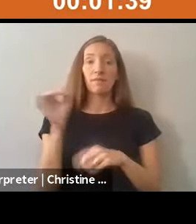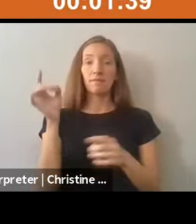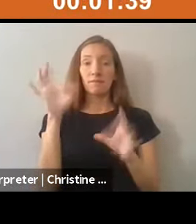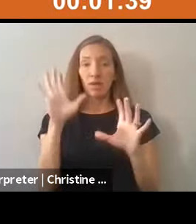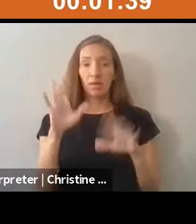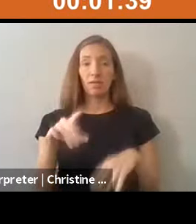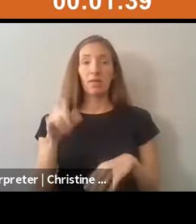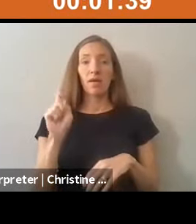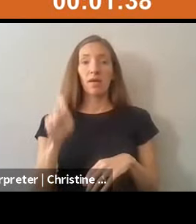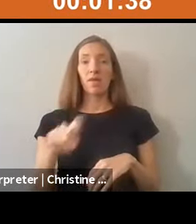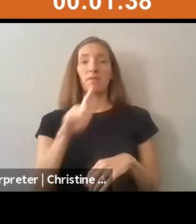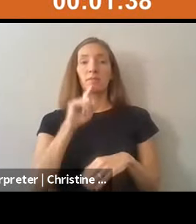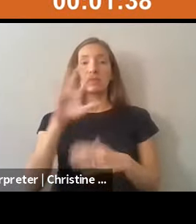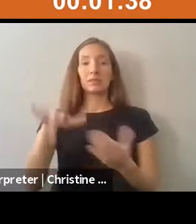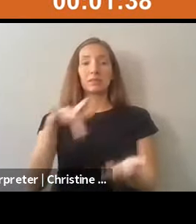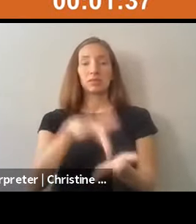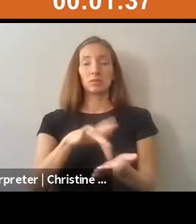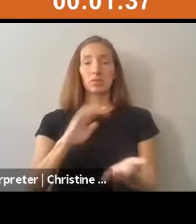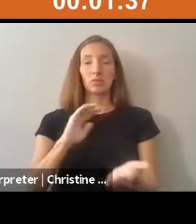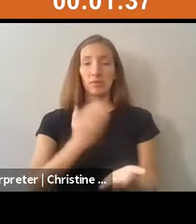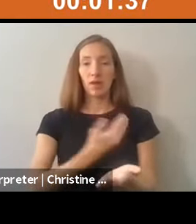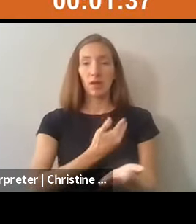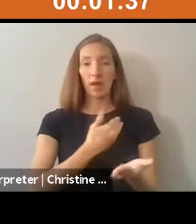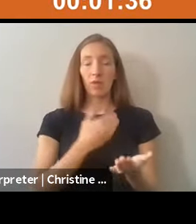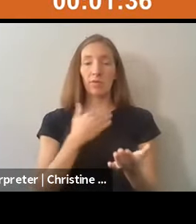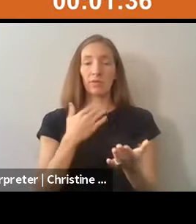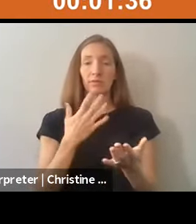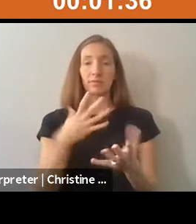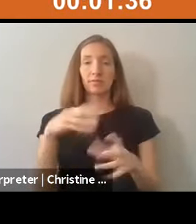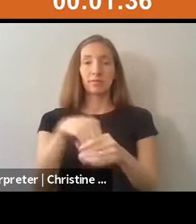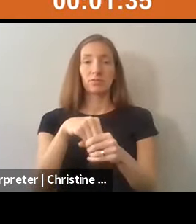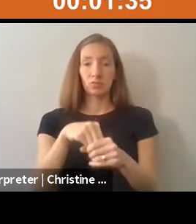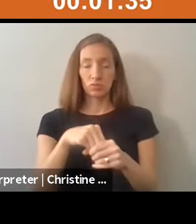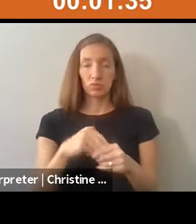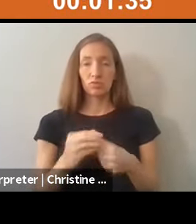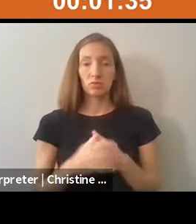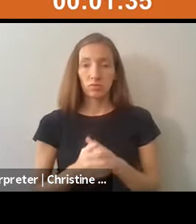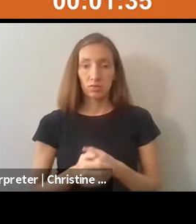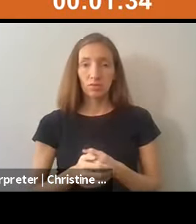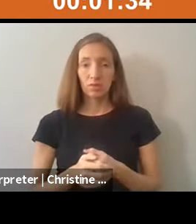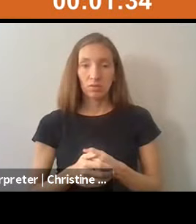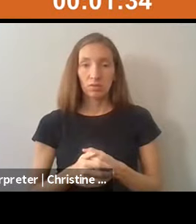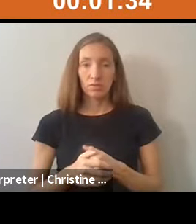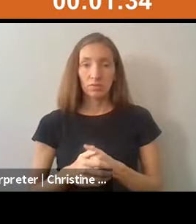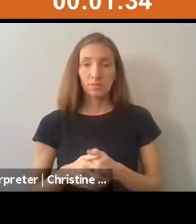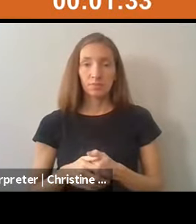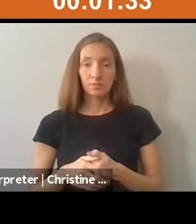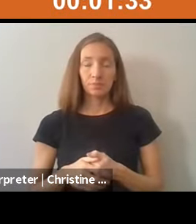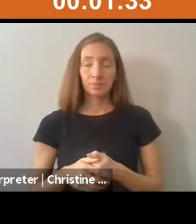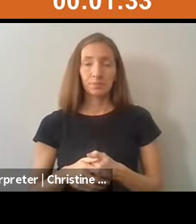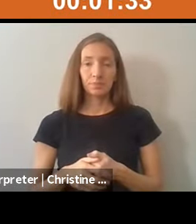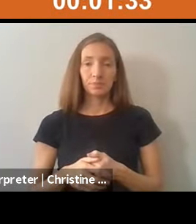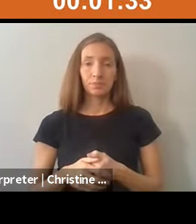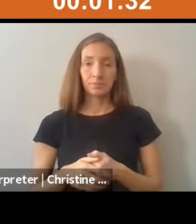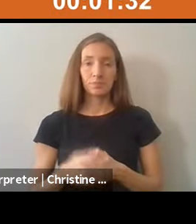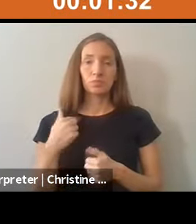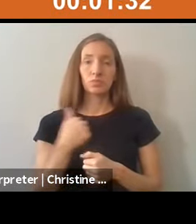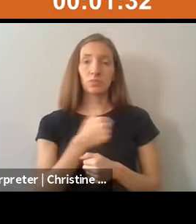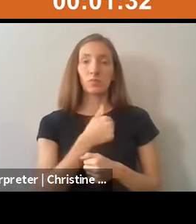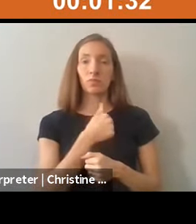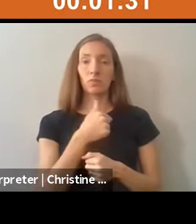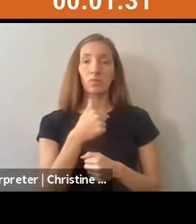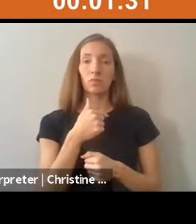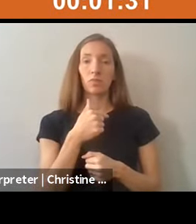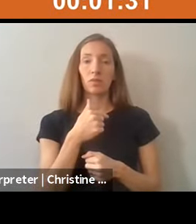Our vision of success at the Ford Foundation is therefore about investing in these types of new partnerships. We hope to see a